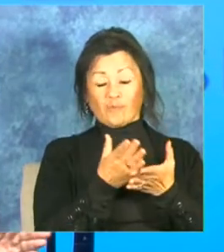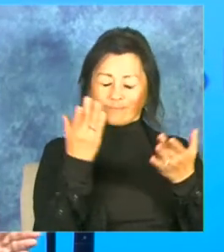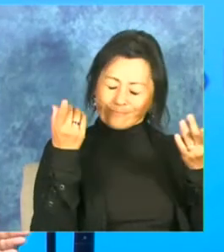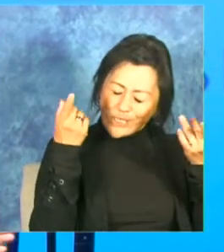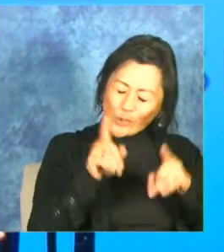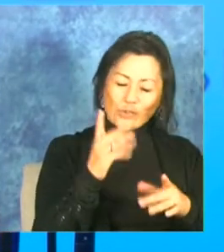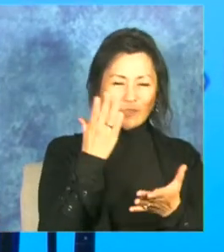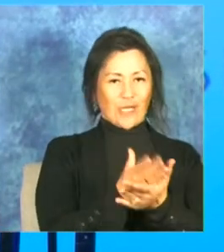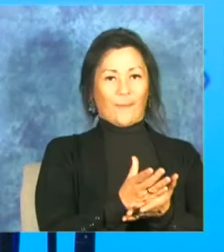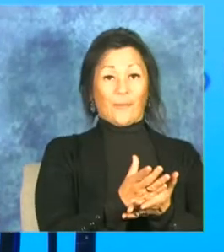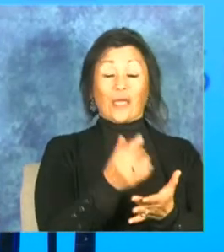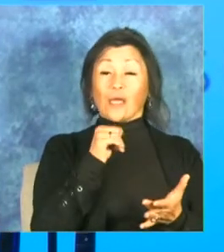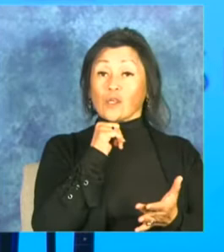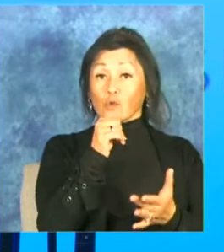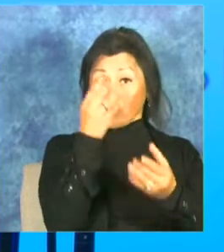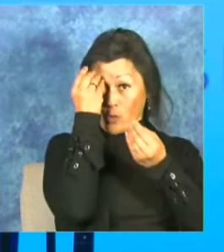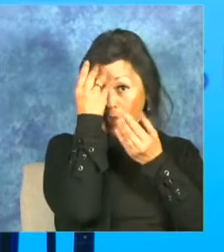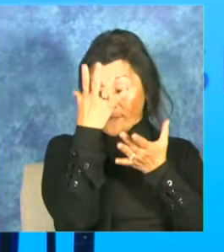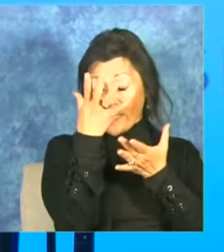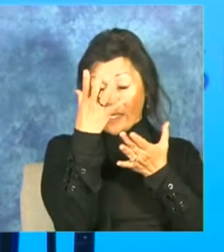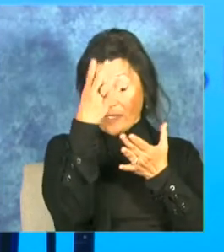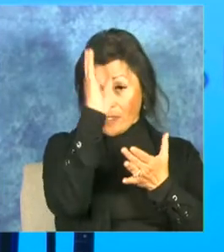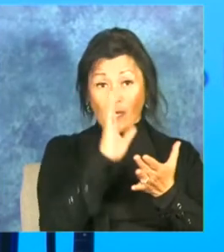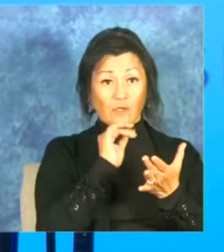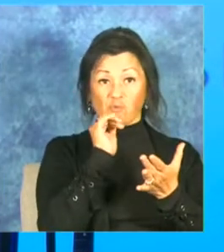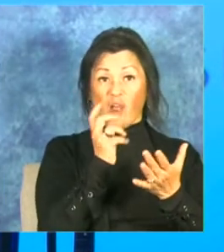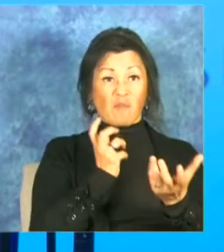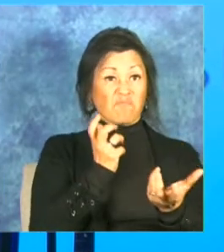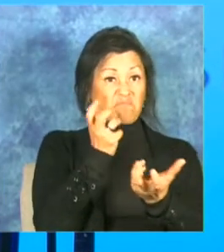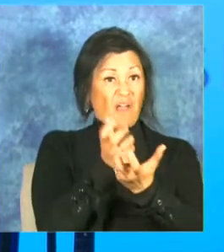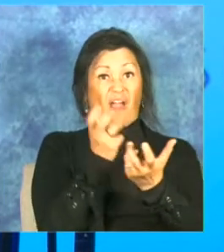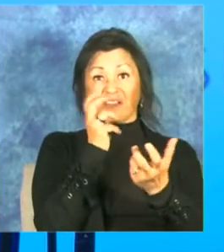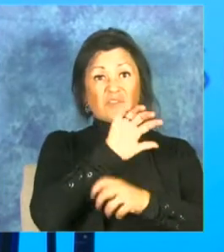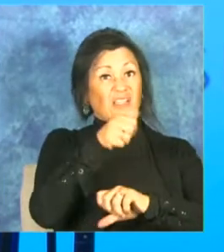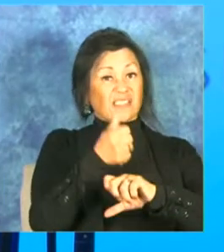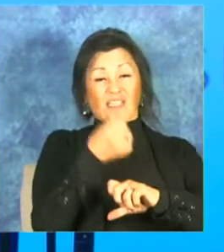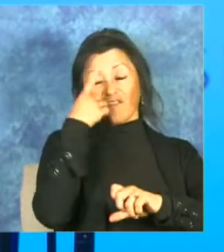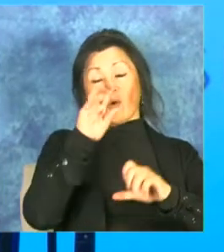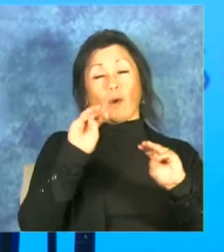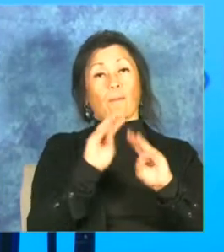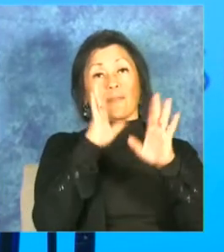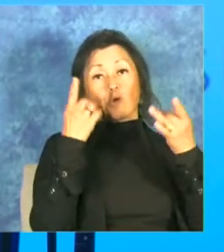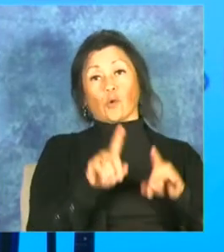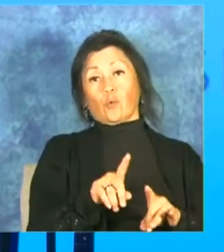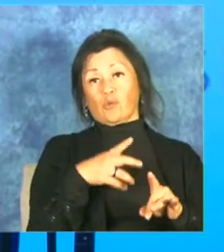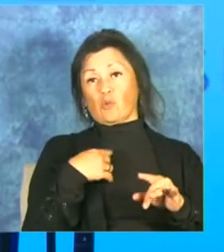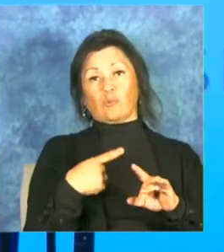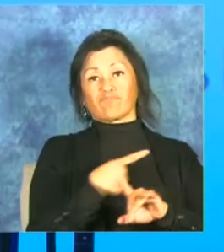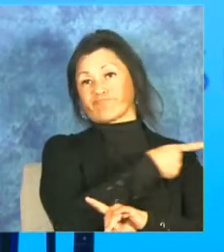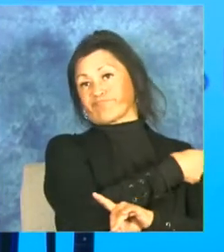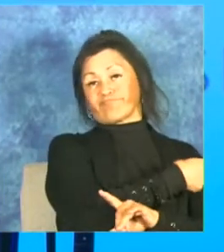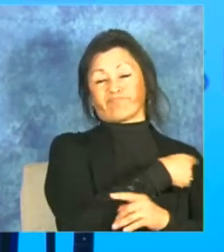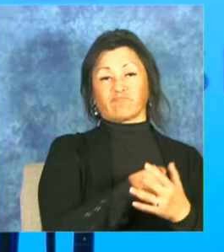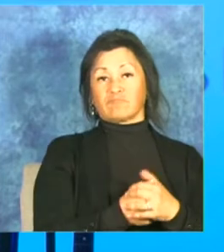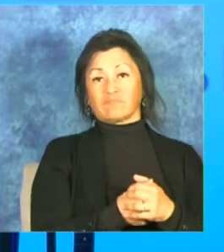disobey God, you're not in line to get the miracle. You're going to veer off the road.